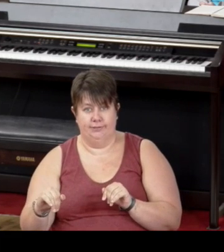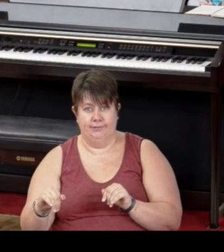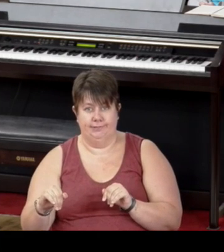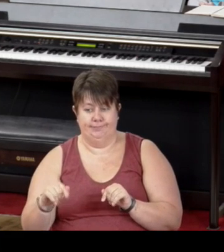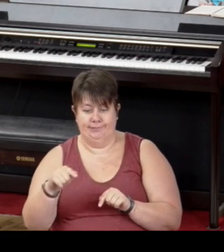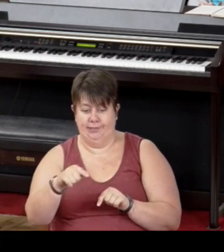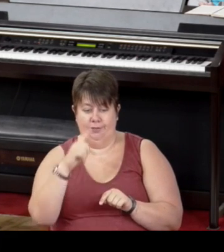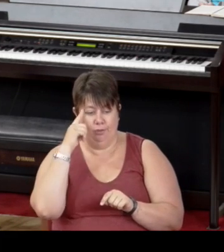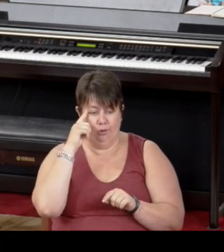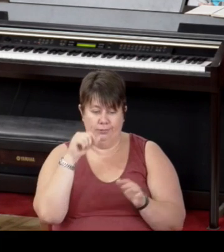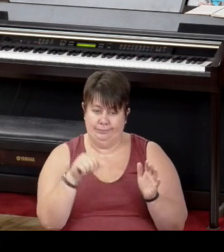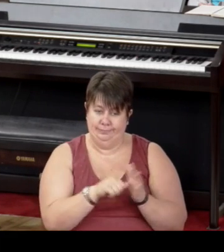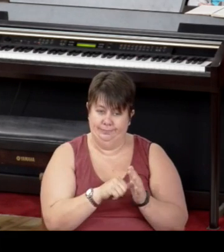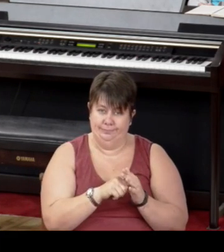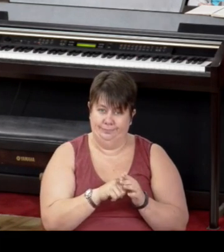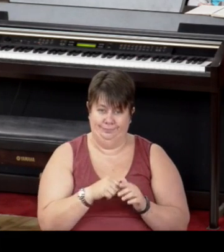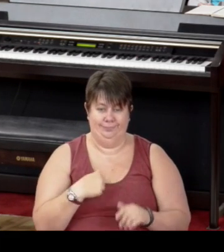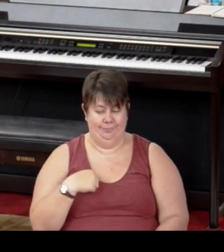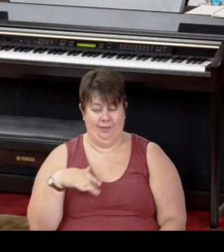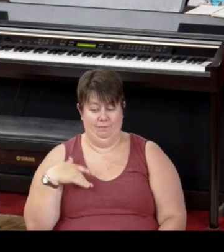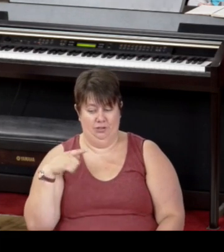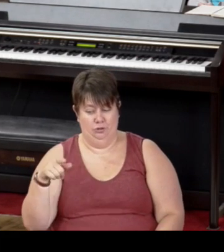you should too."